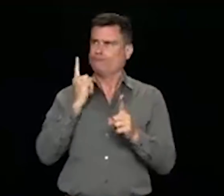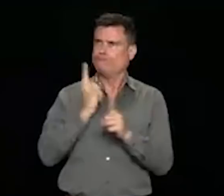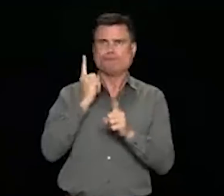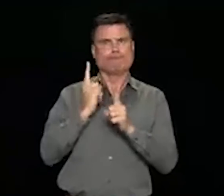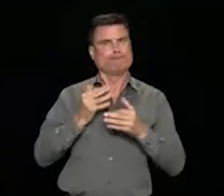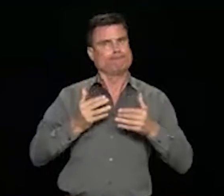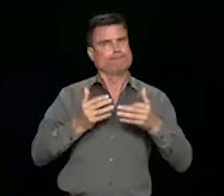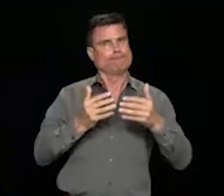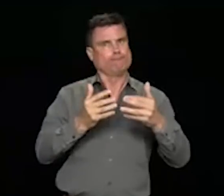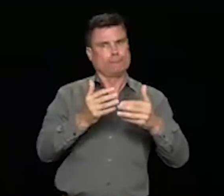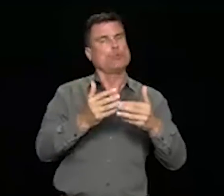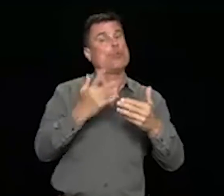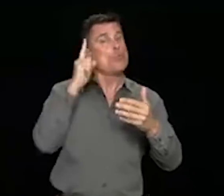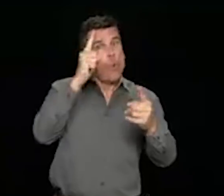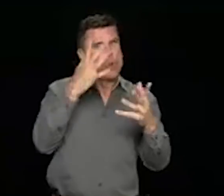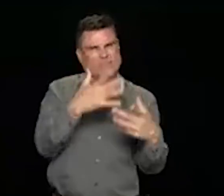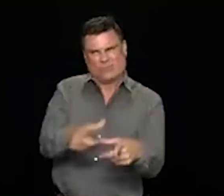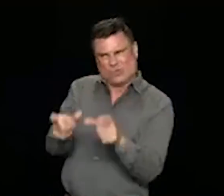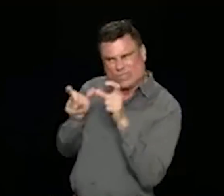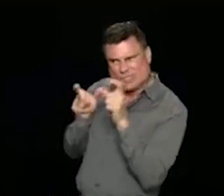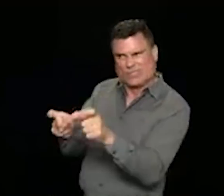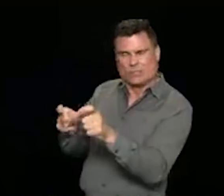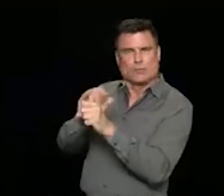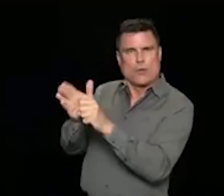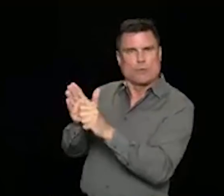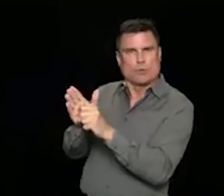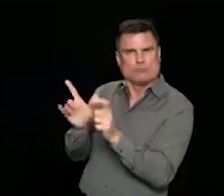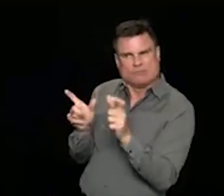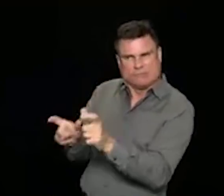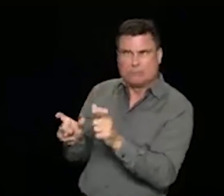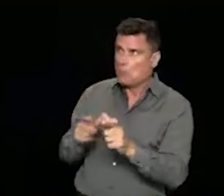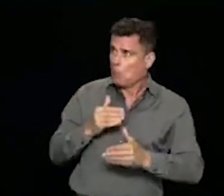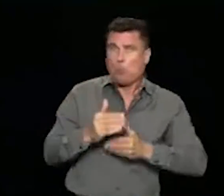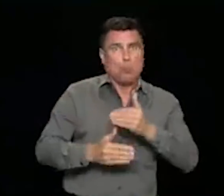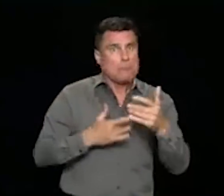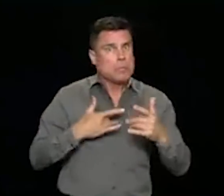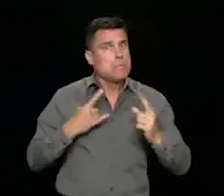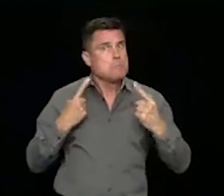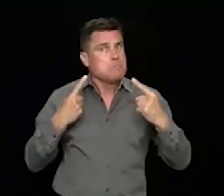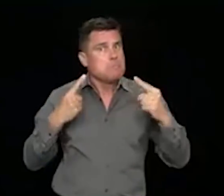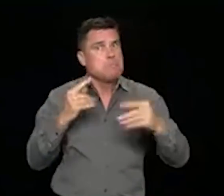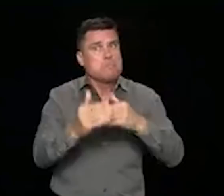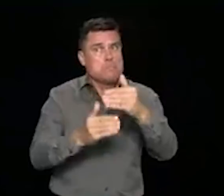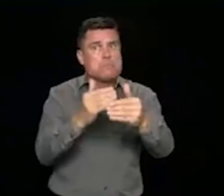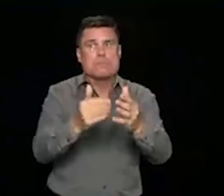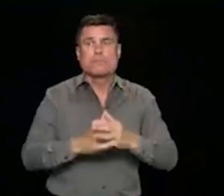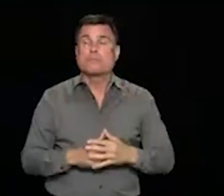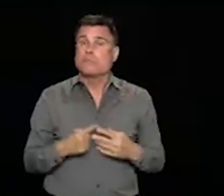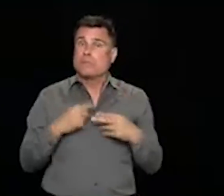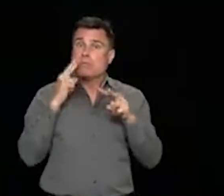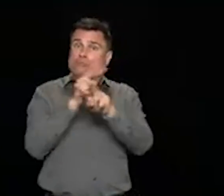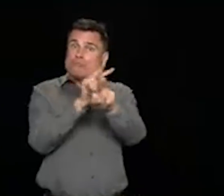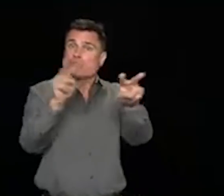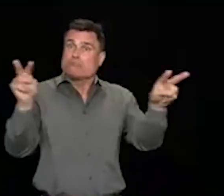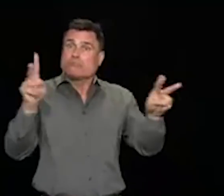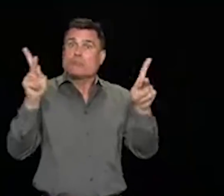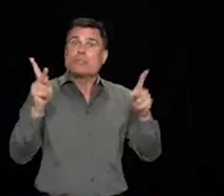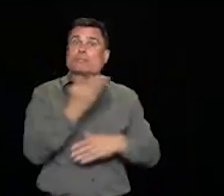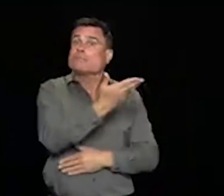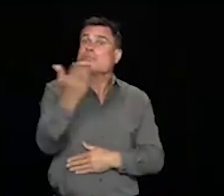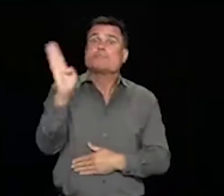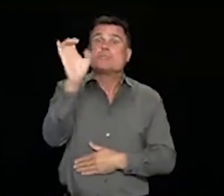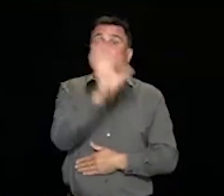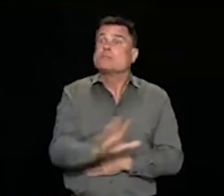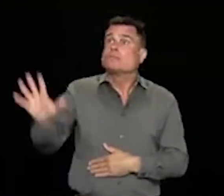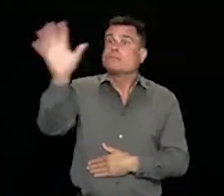of measures that work in our community that we can sustain over time. Everyone in BC has put in the effort over the past